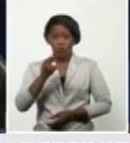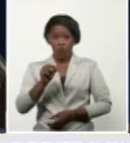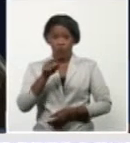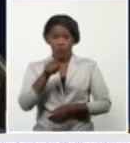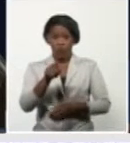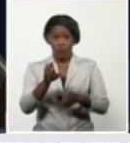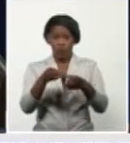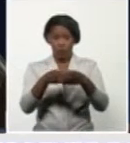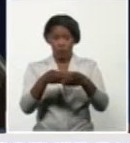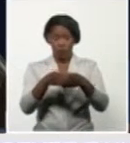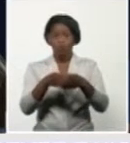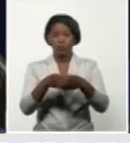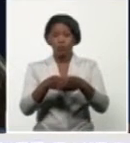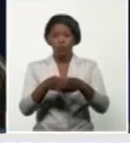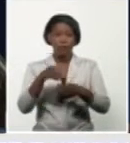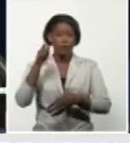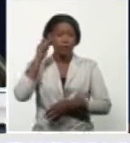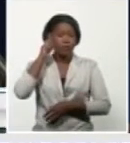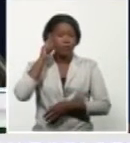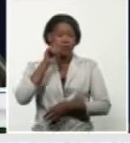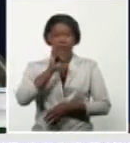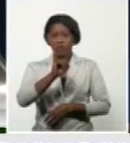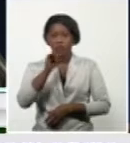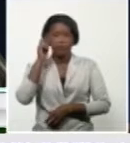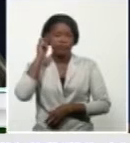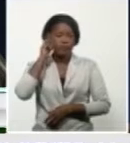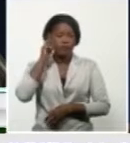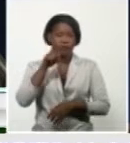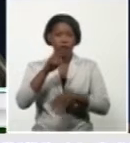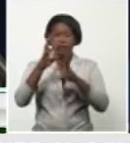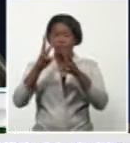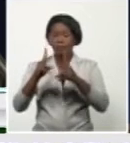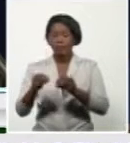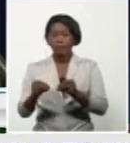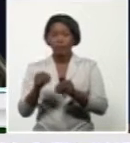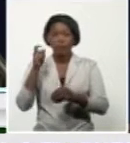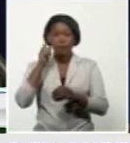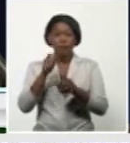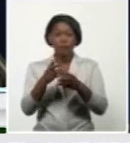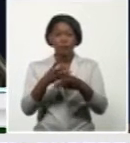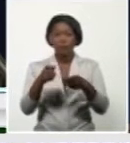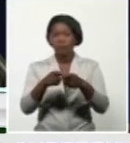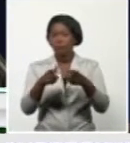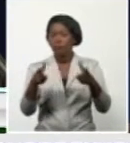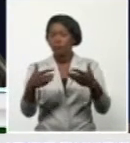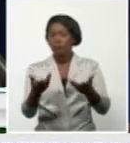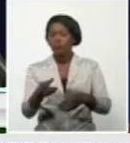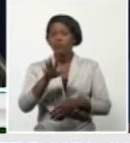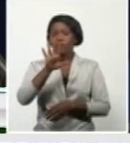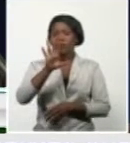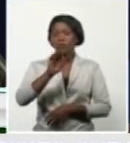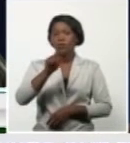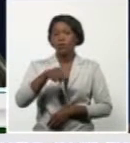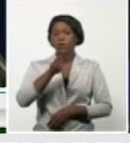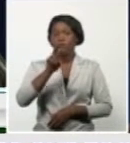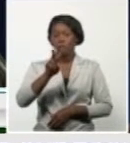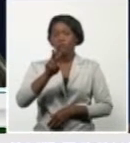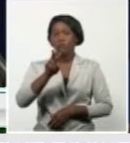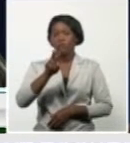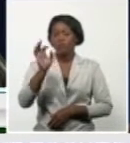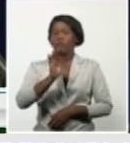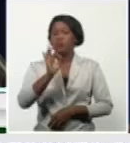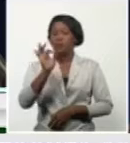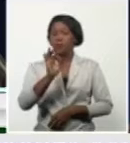abroad. 6 of the diagnosed cases yesterday are female. In the cumulative total of people